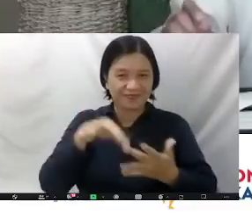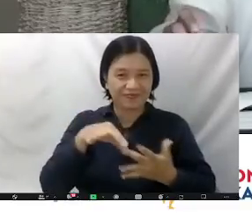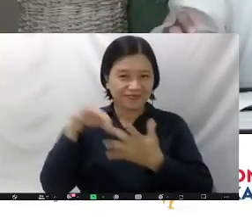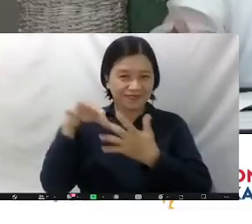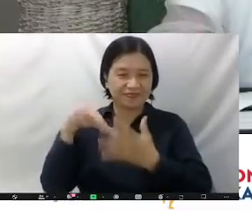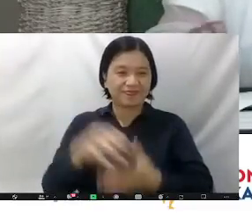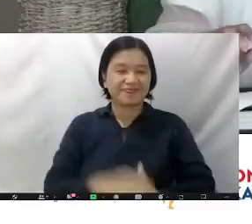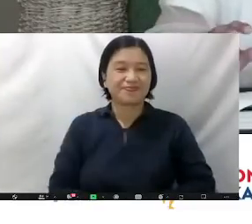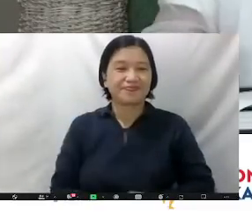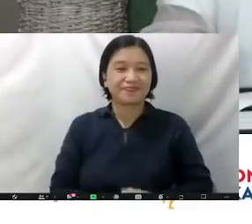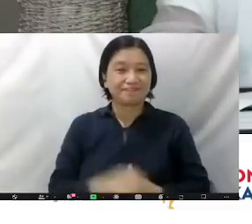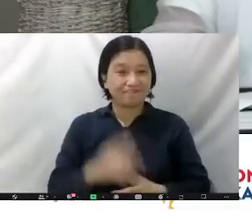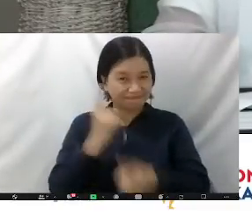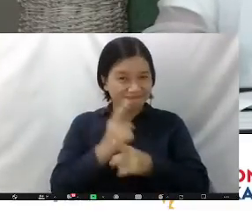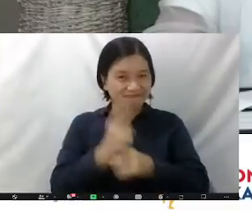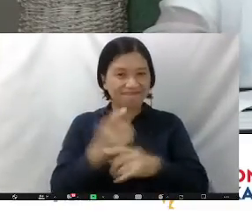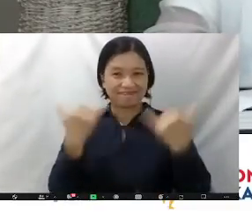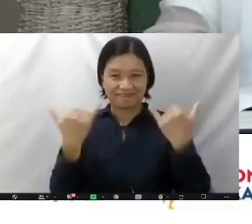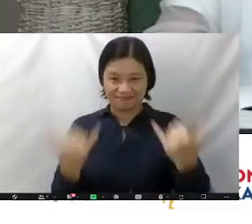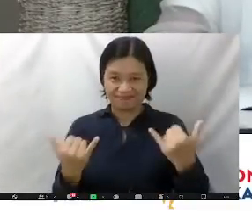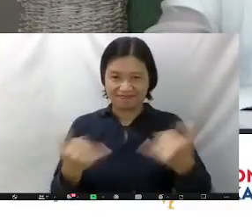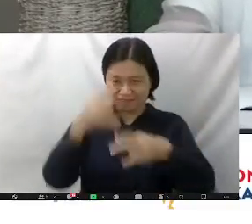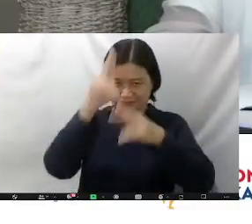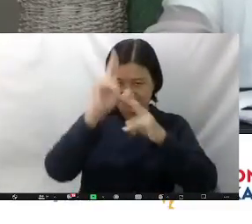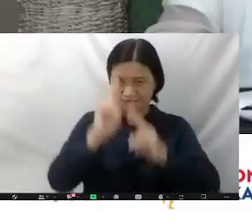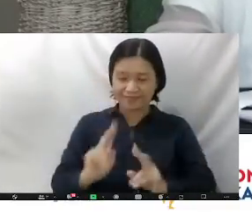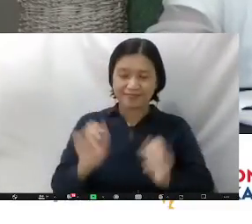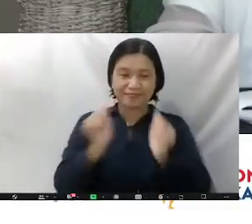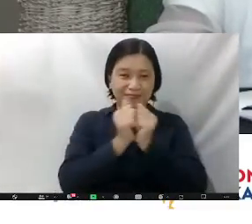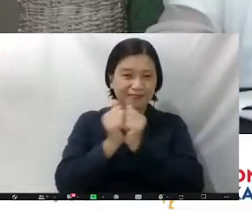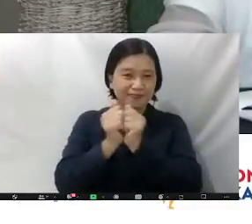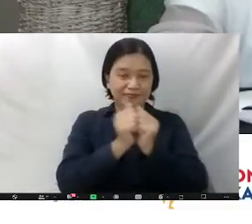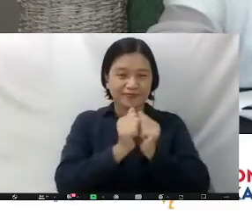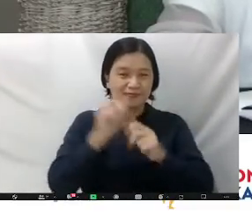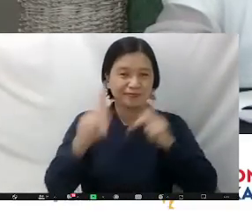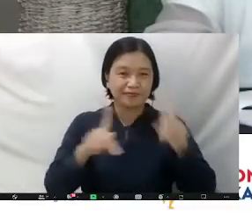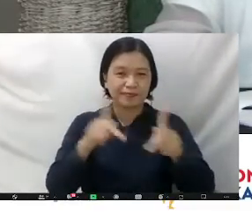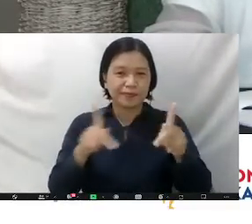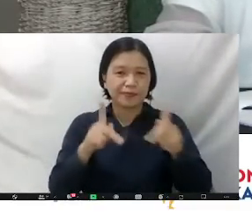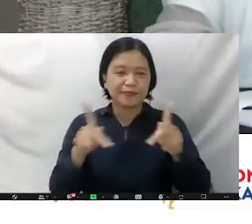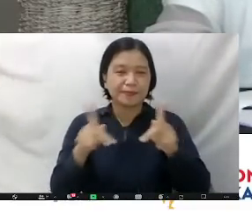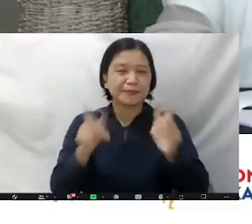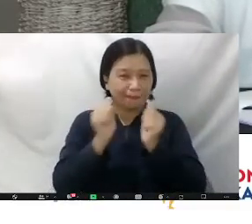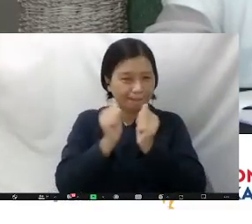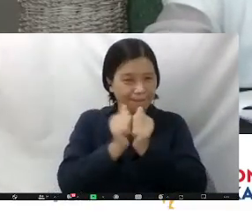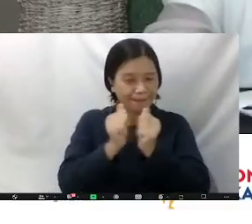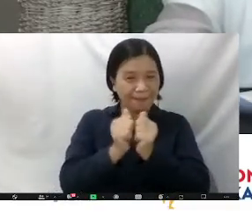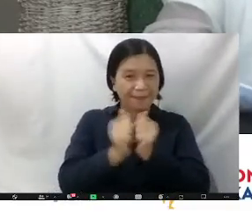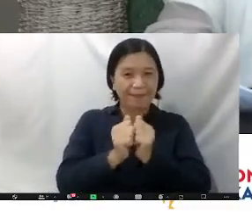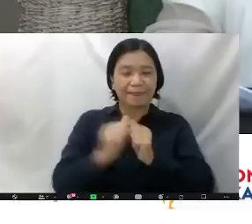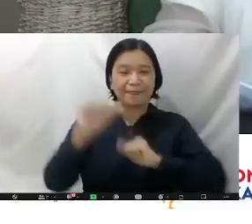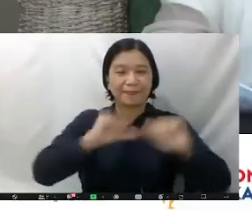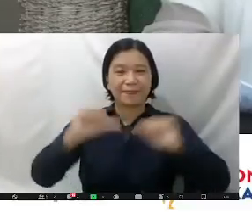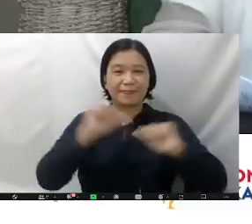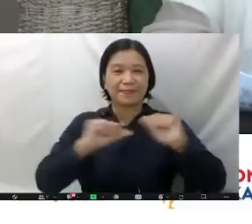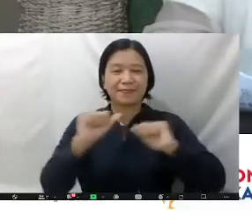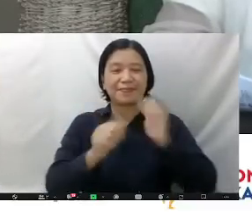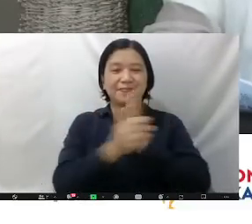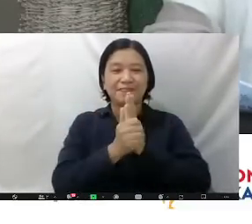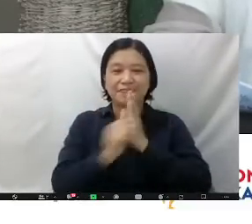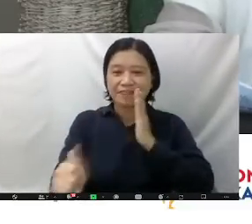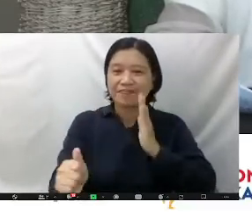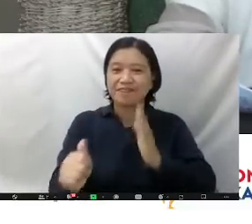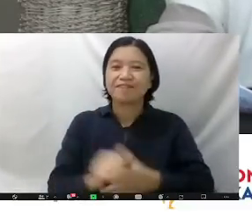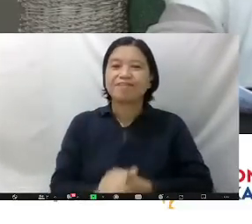And today, we are privileged to be joined by participants who are not only equipped with scientific knowledge and skills, but also